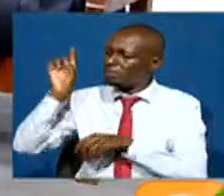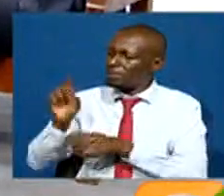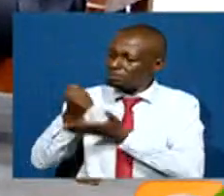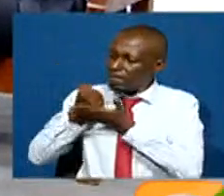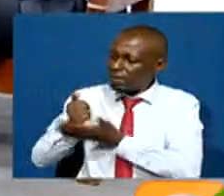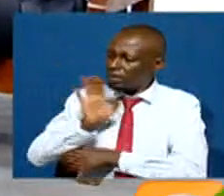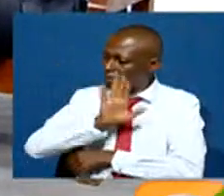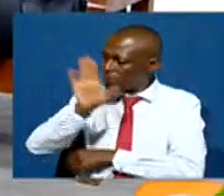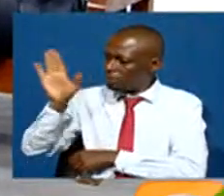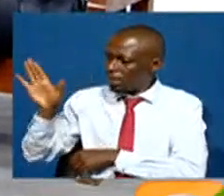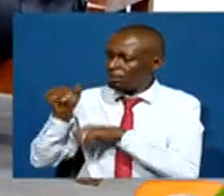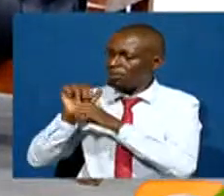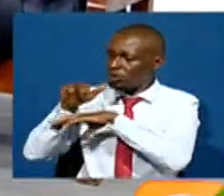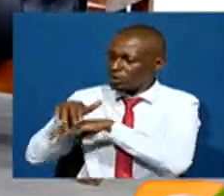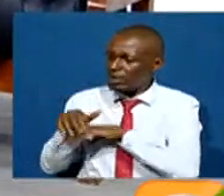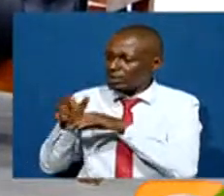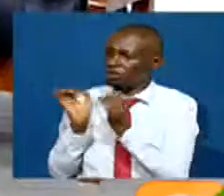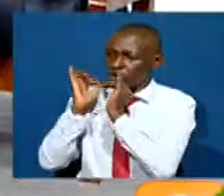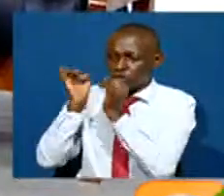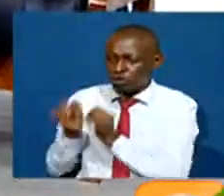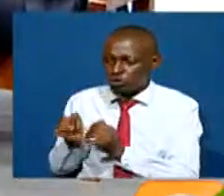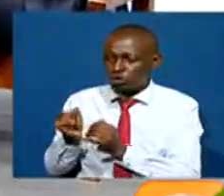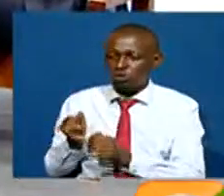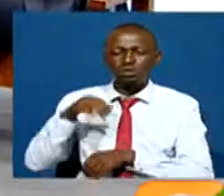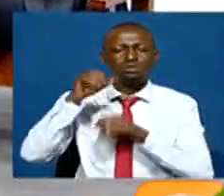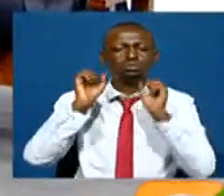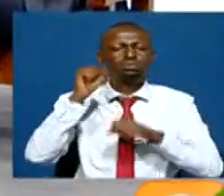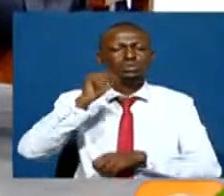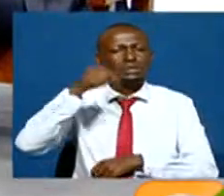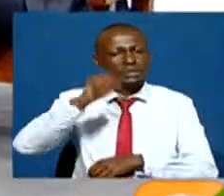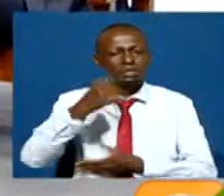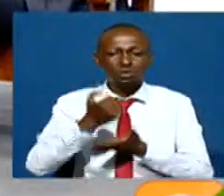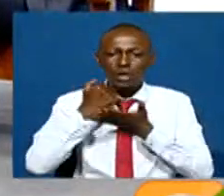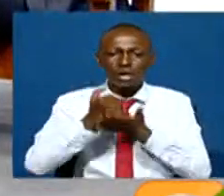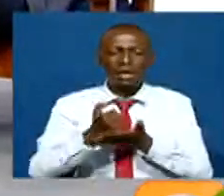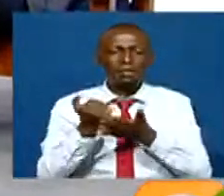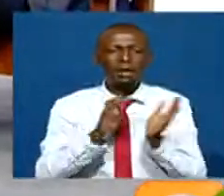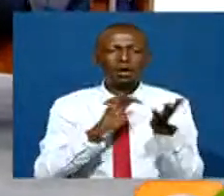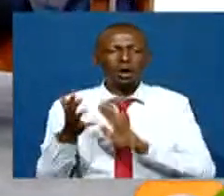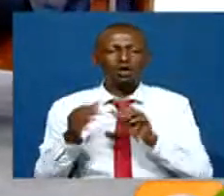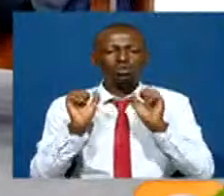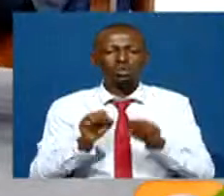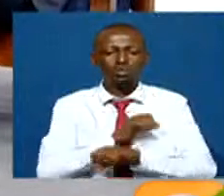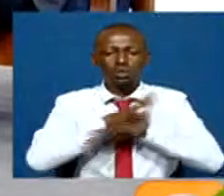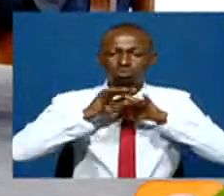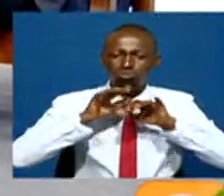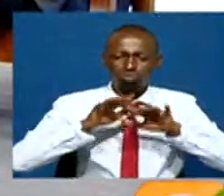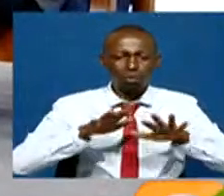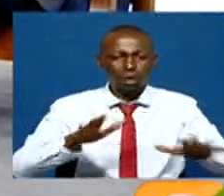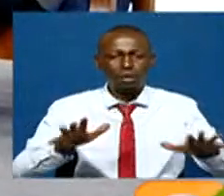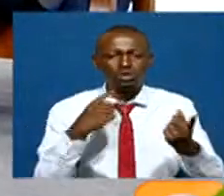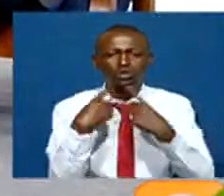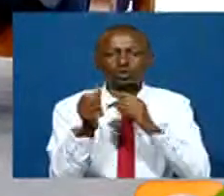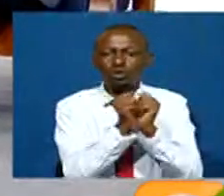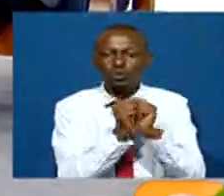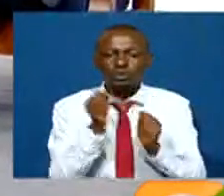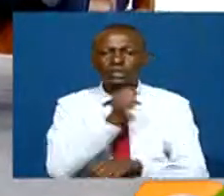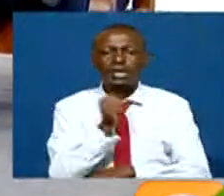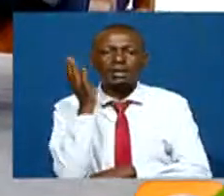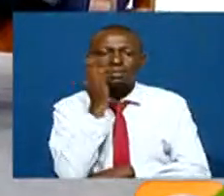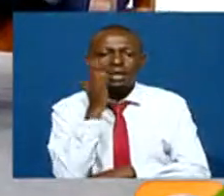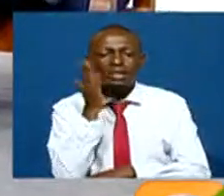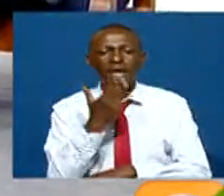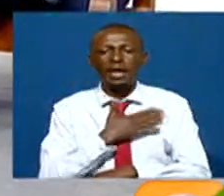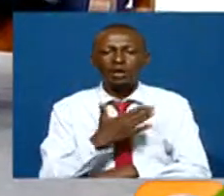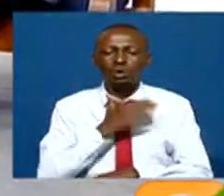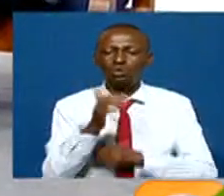them upload, update this. In fact, you've assisted me a lot in how it can even be disseminated. The aspect of talking to our grandmothers and all those